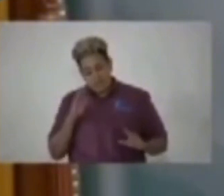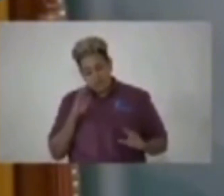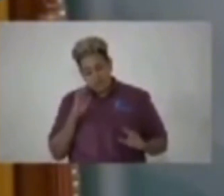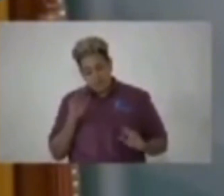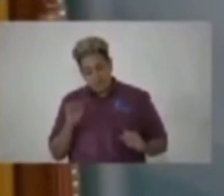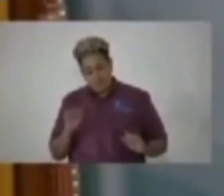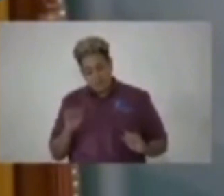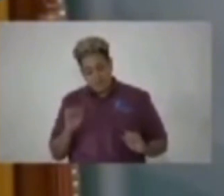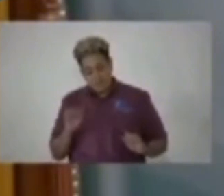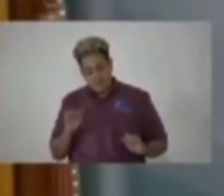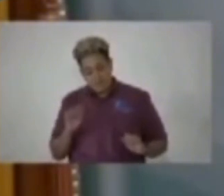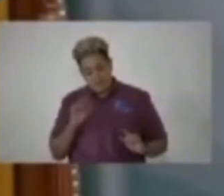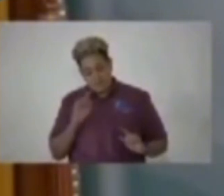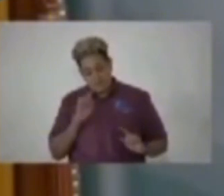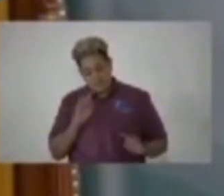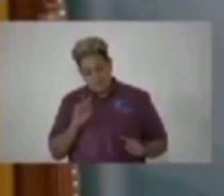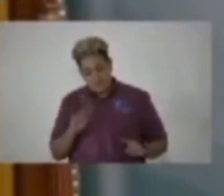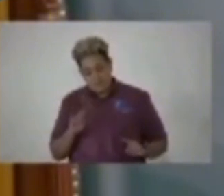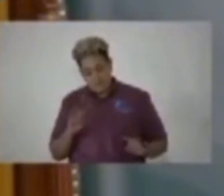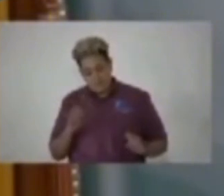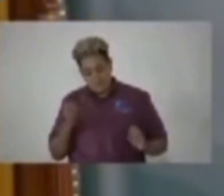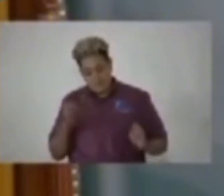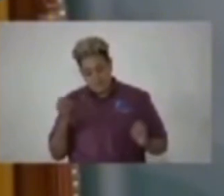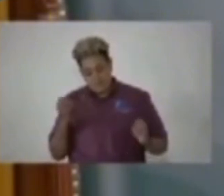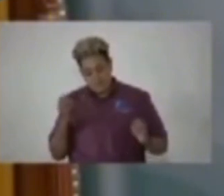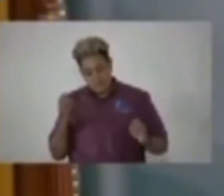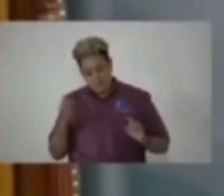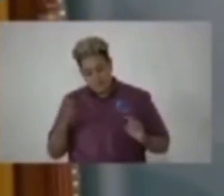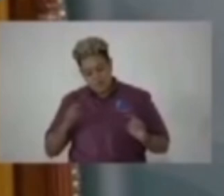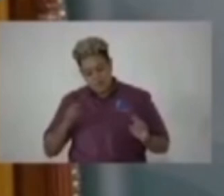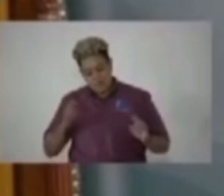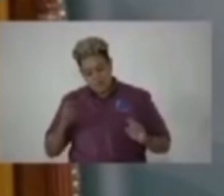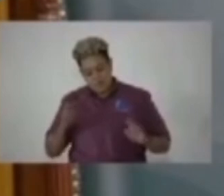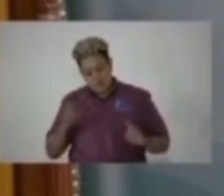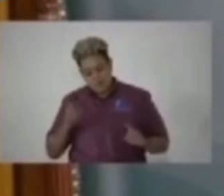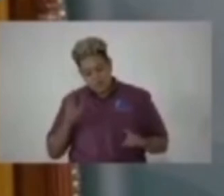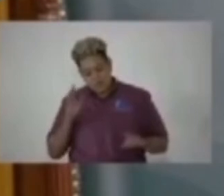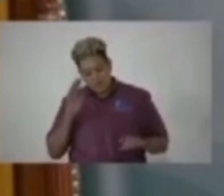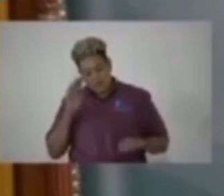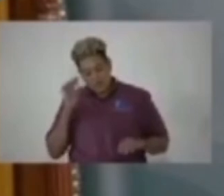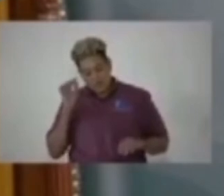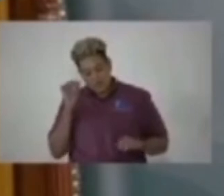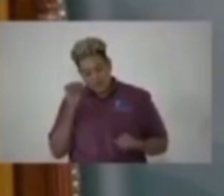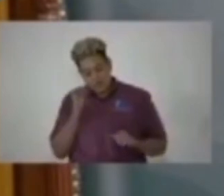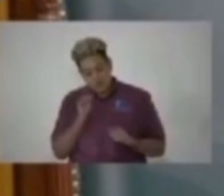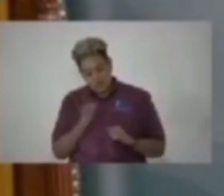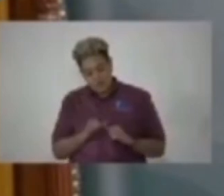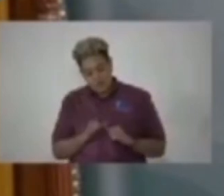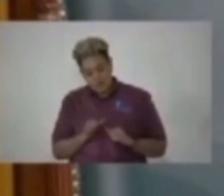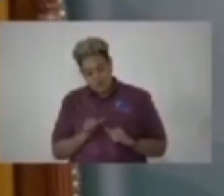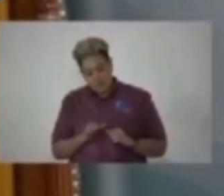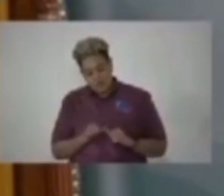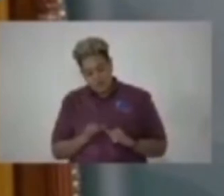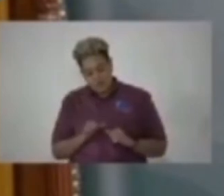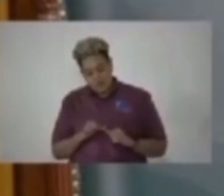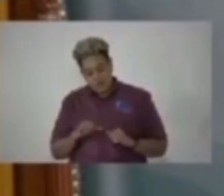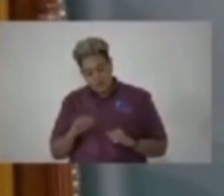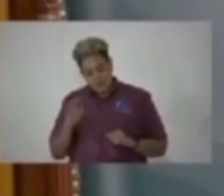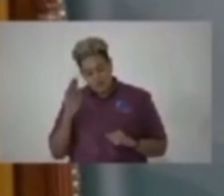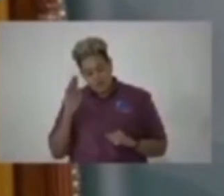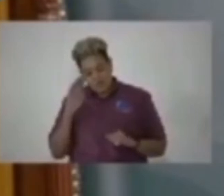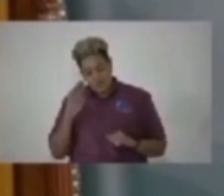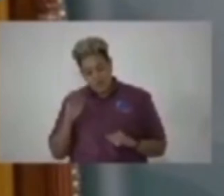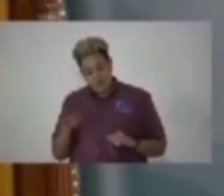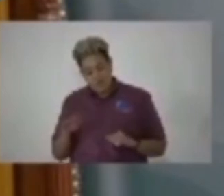I really care about what you want to say? Do I care about what your little comments going to be? I don't. I